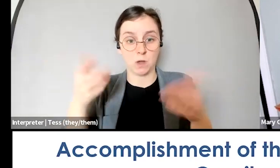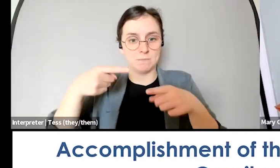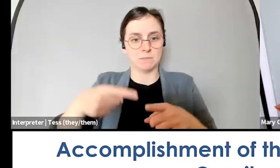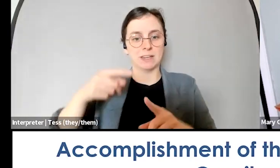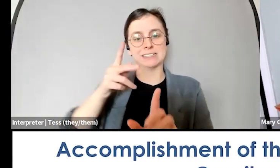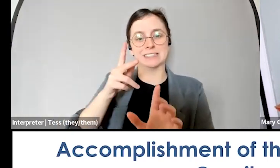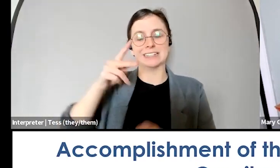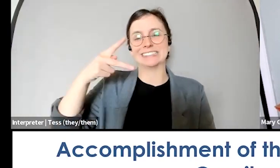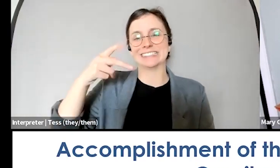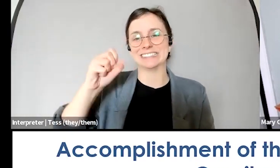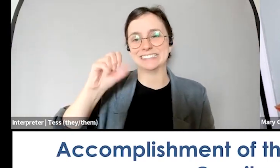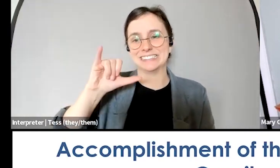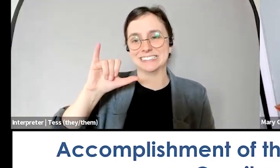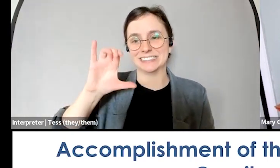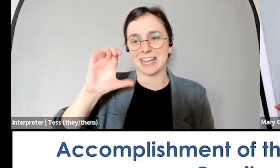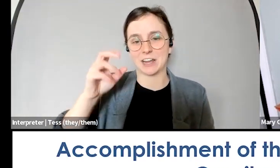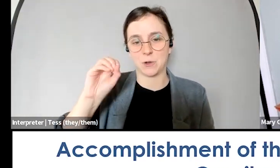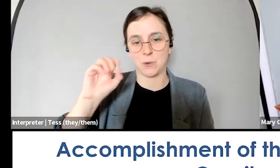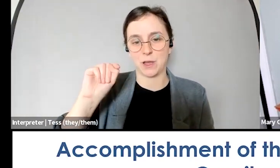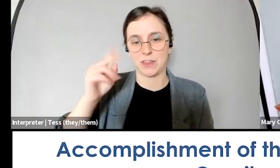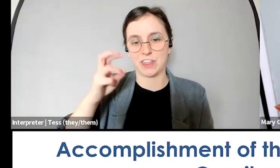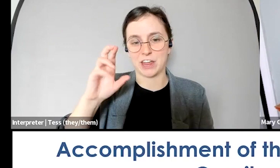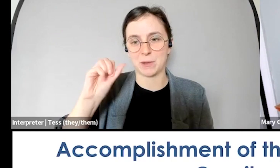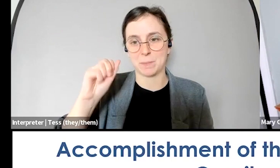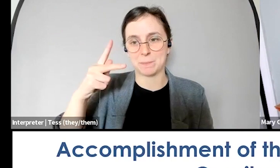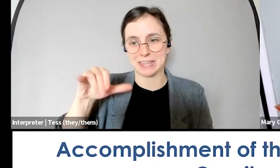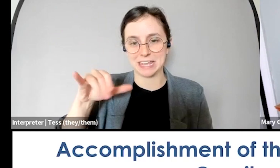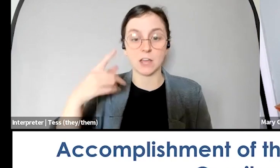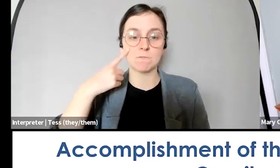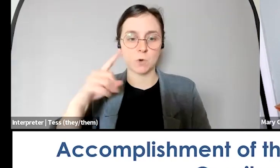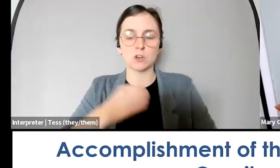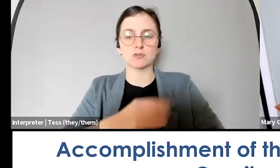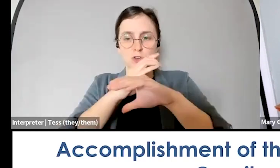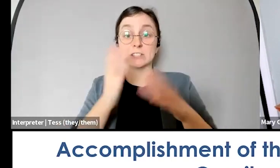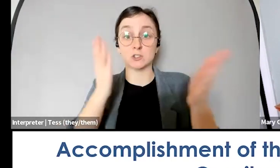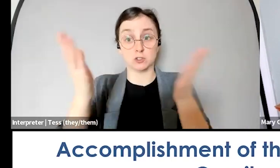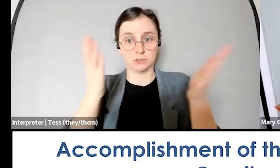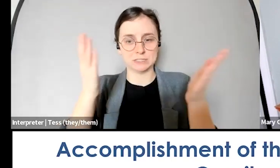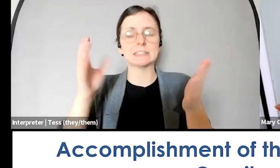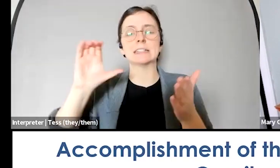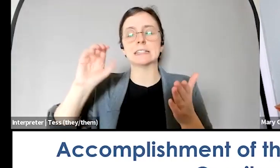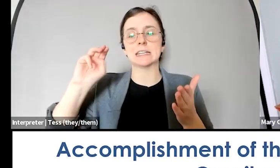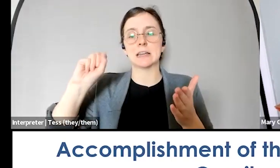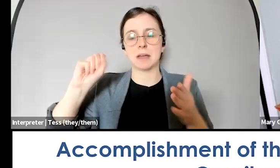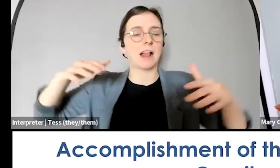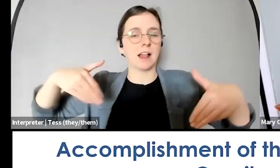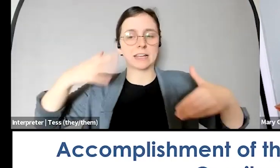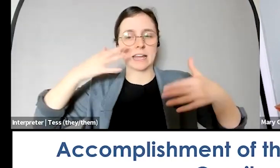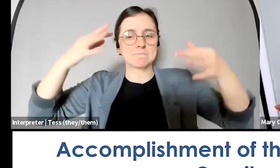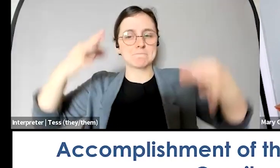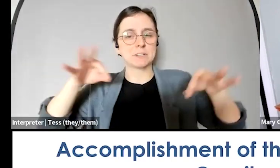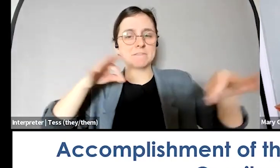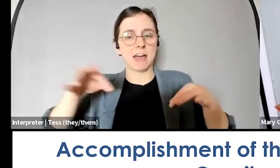way to say mobile crisis services. We will be seeing how CMS is the agency, the Center